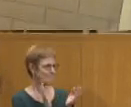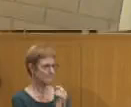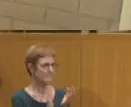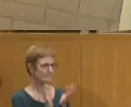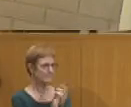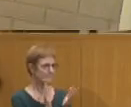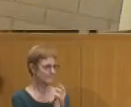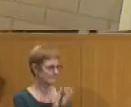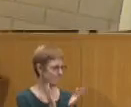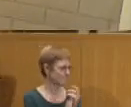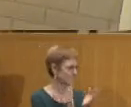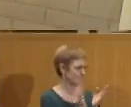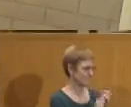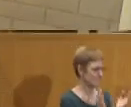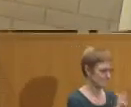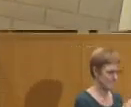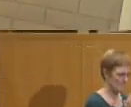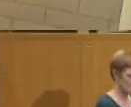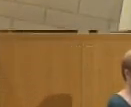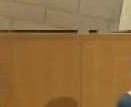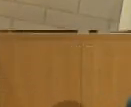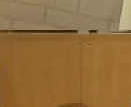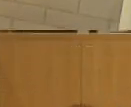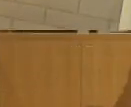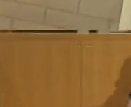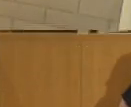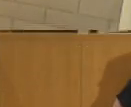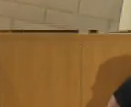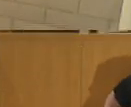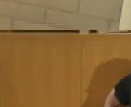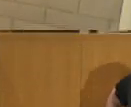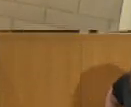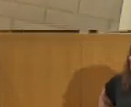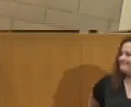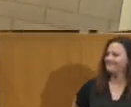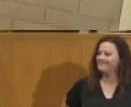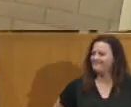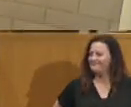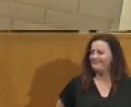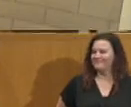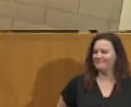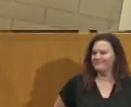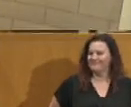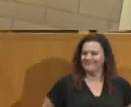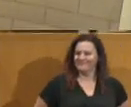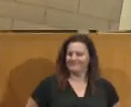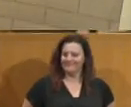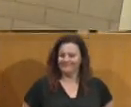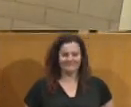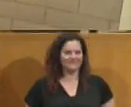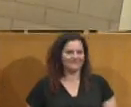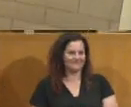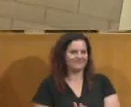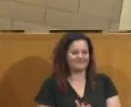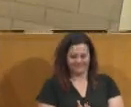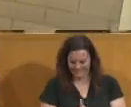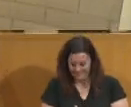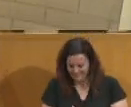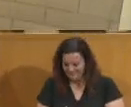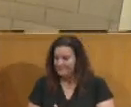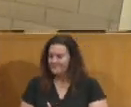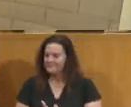standing here without you. I want to say thanks to my family who sustain me. They show up